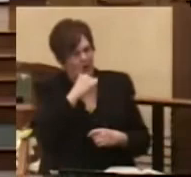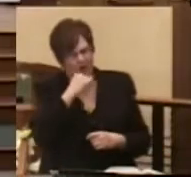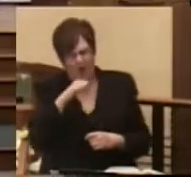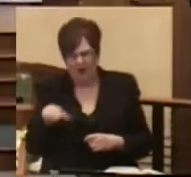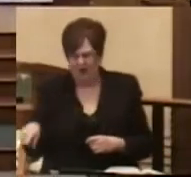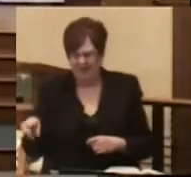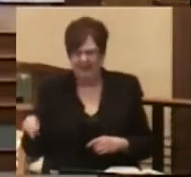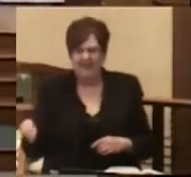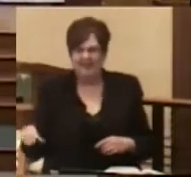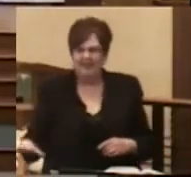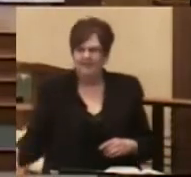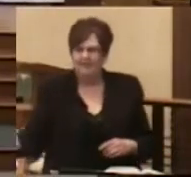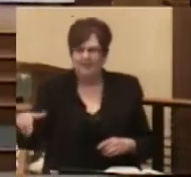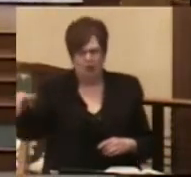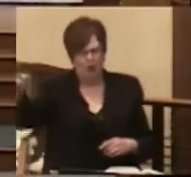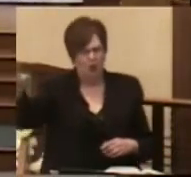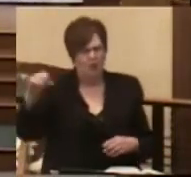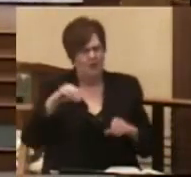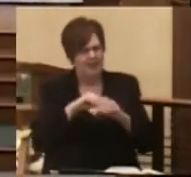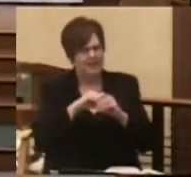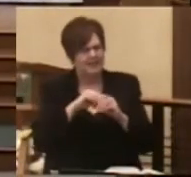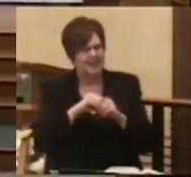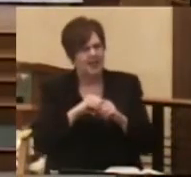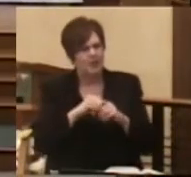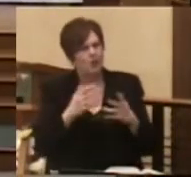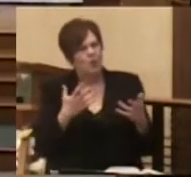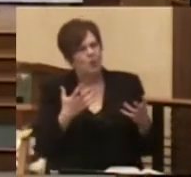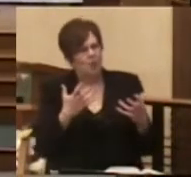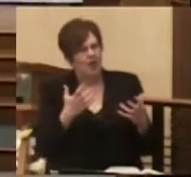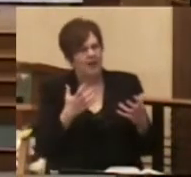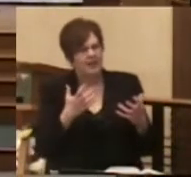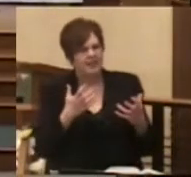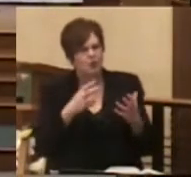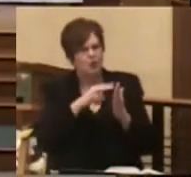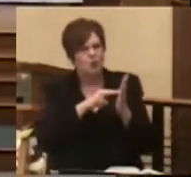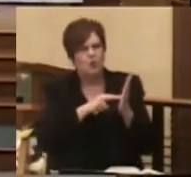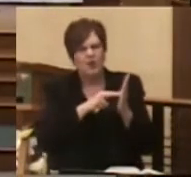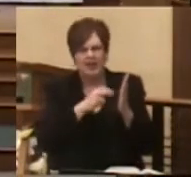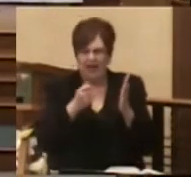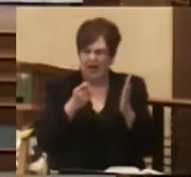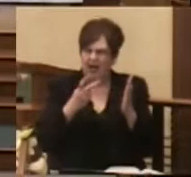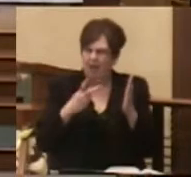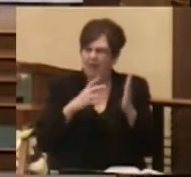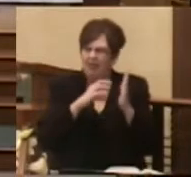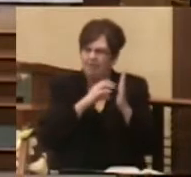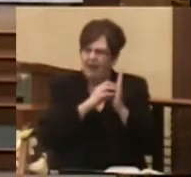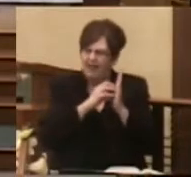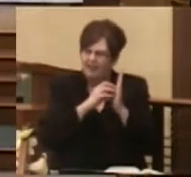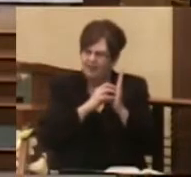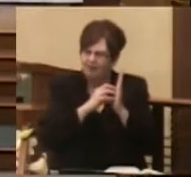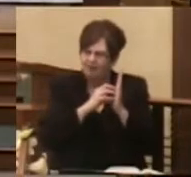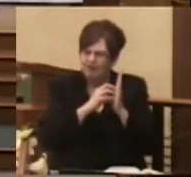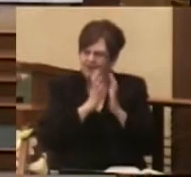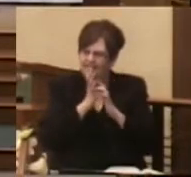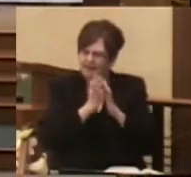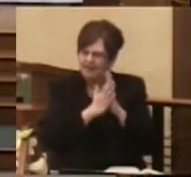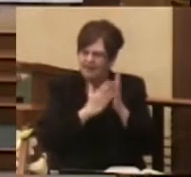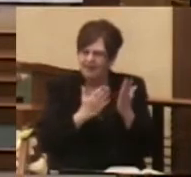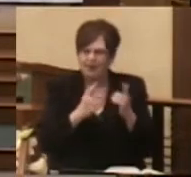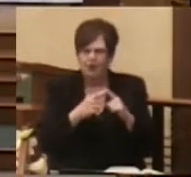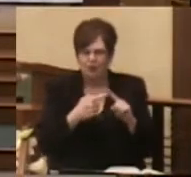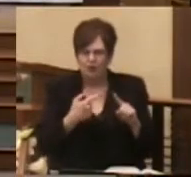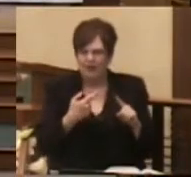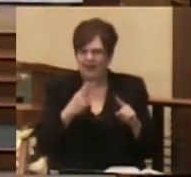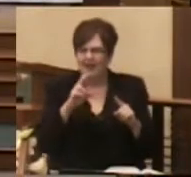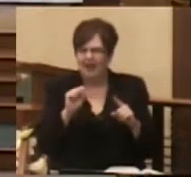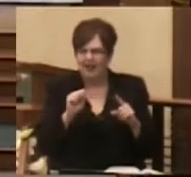sandbox to go inside because she wanted to read a couple of passages to Gus